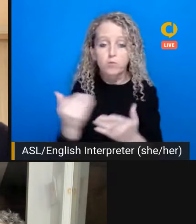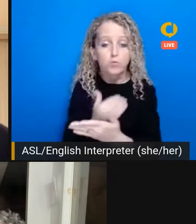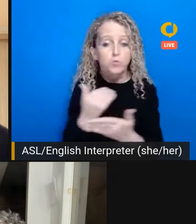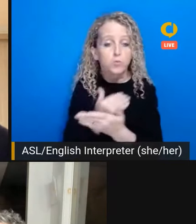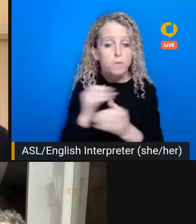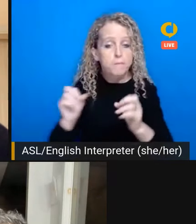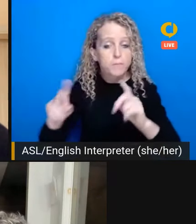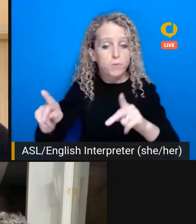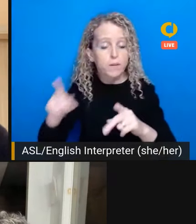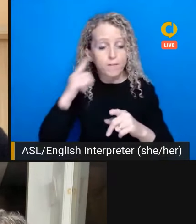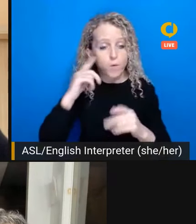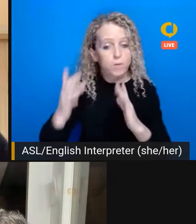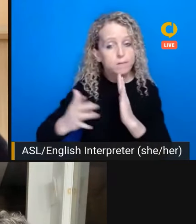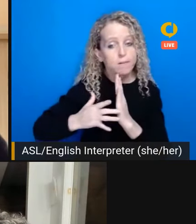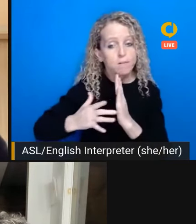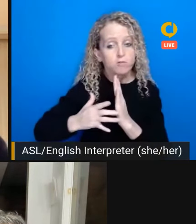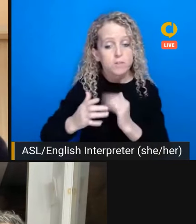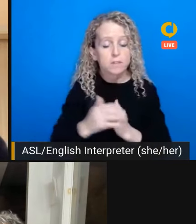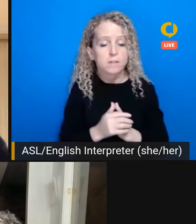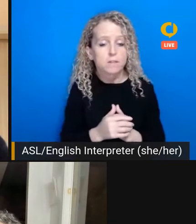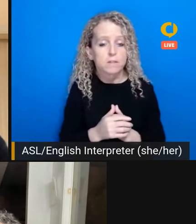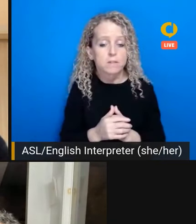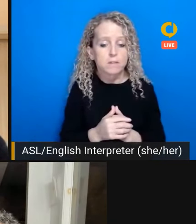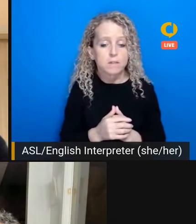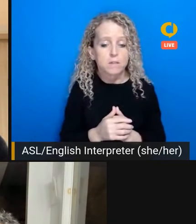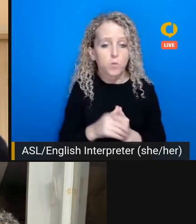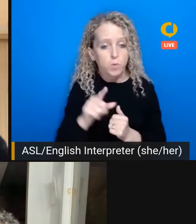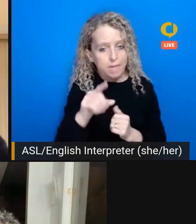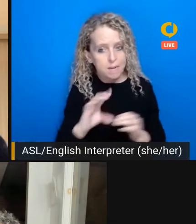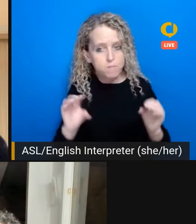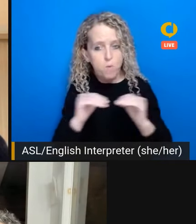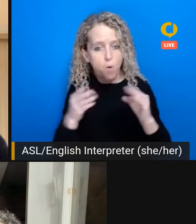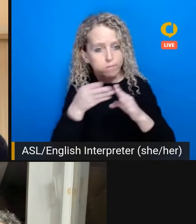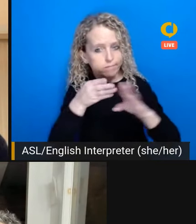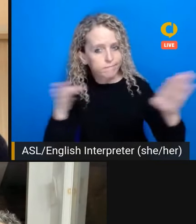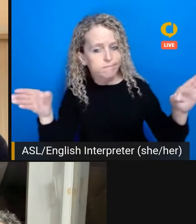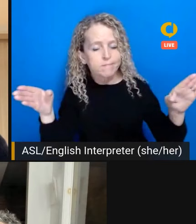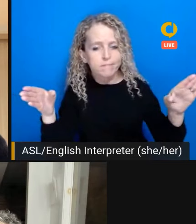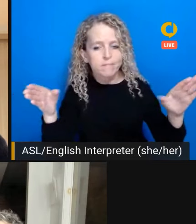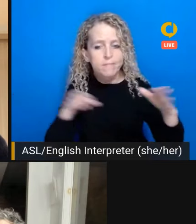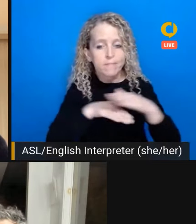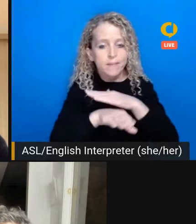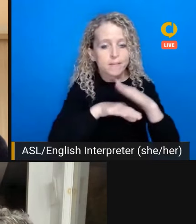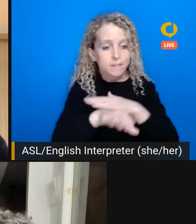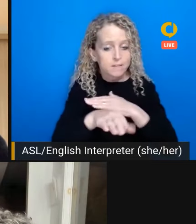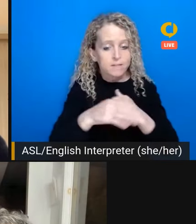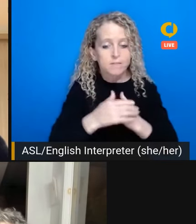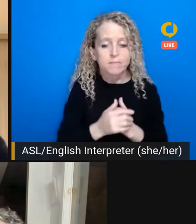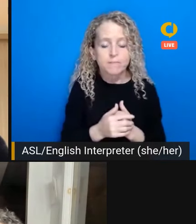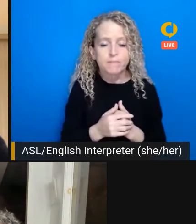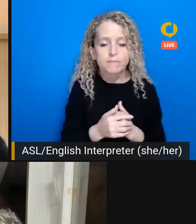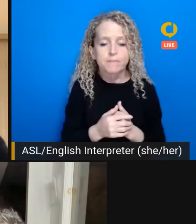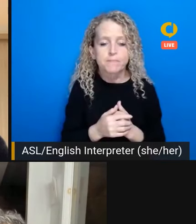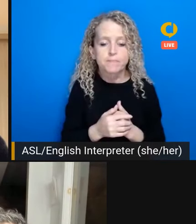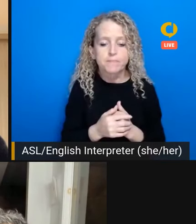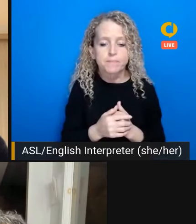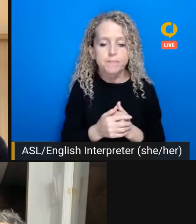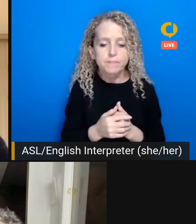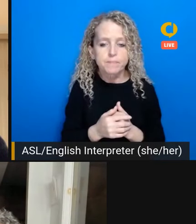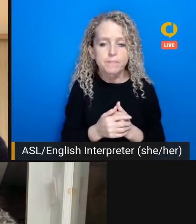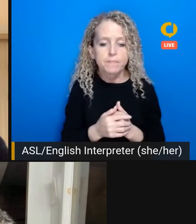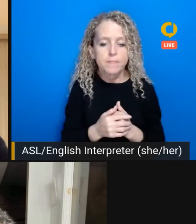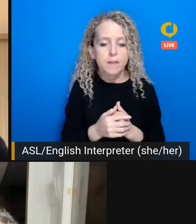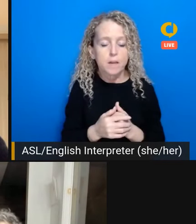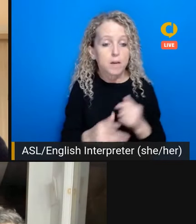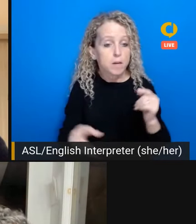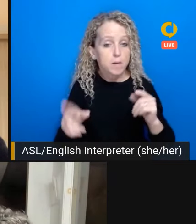We need to democratize access, right? We need to allow for people who have uses, potential uses